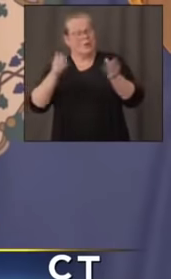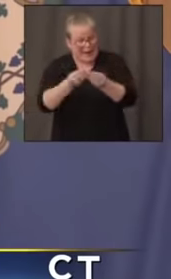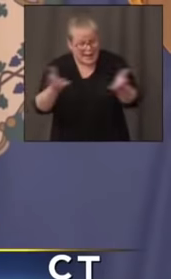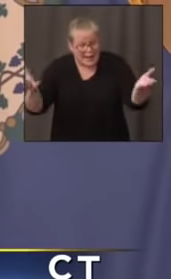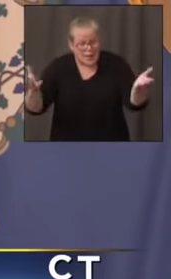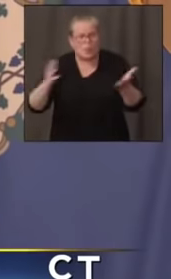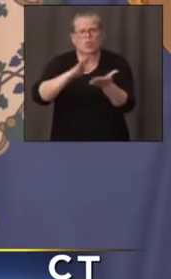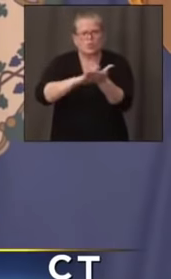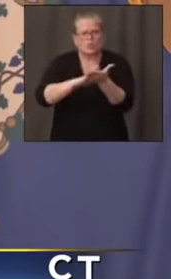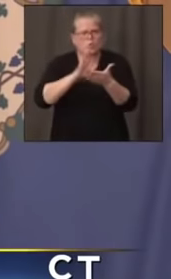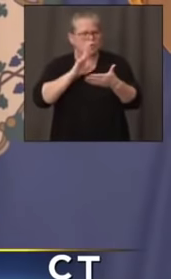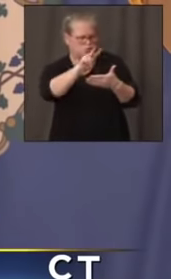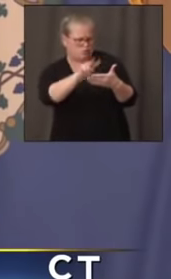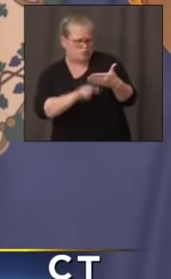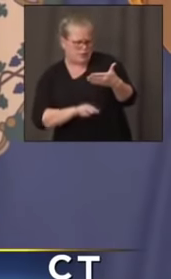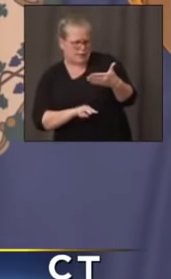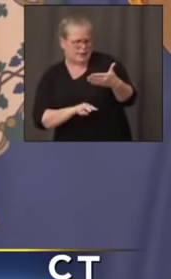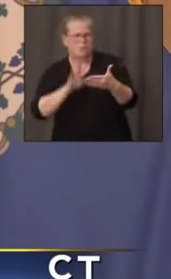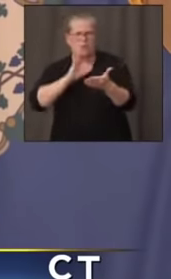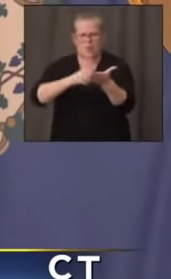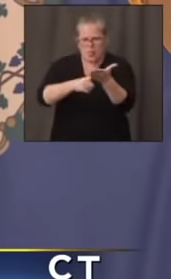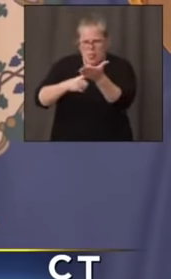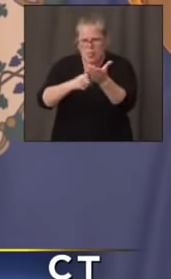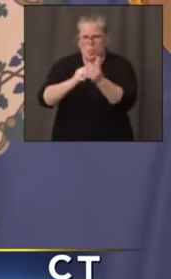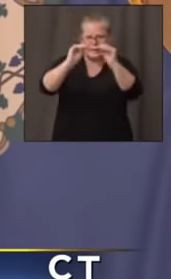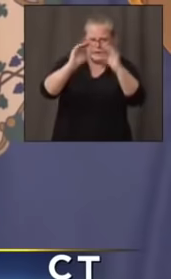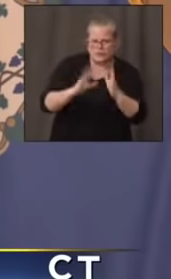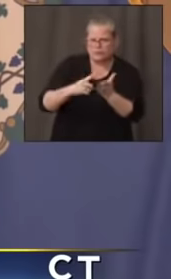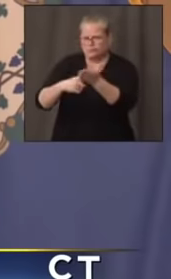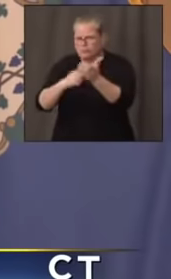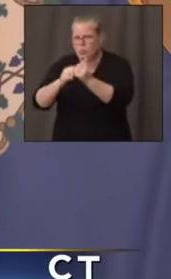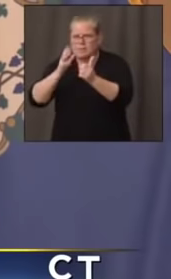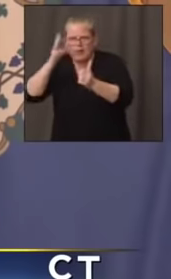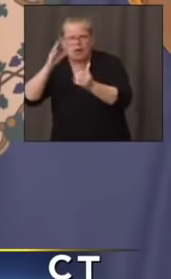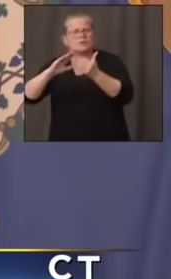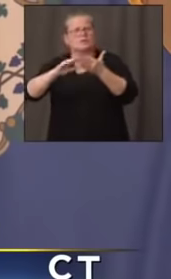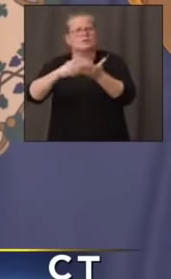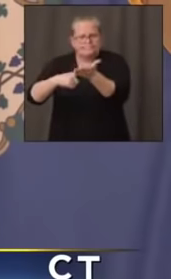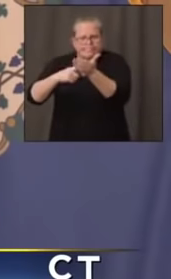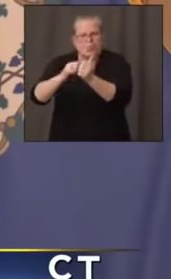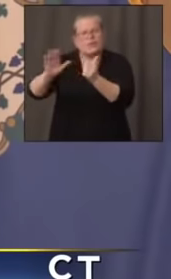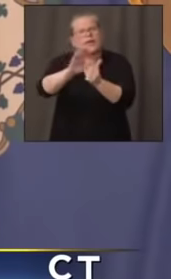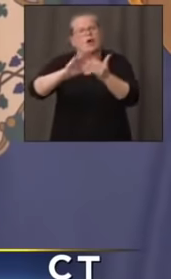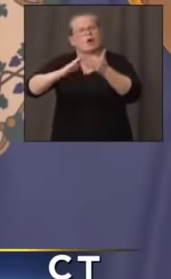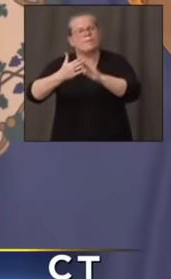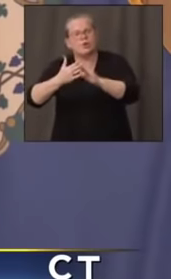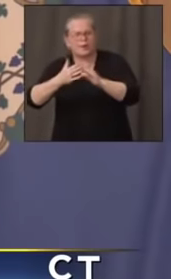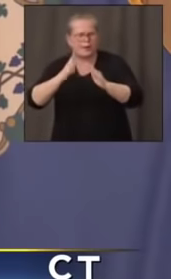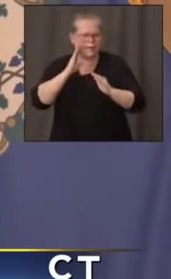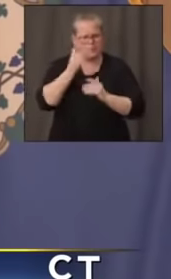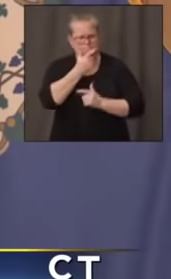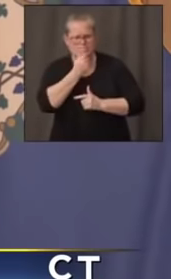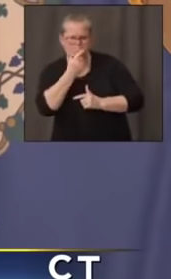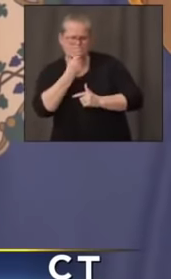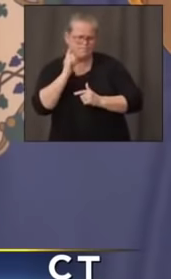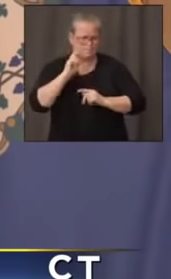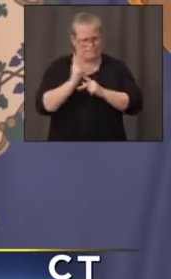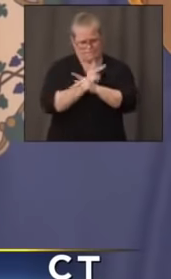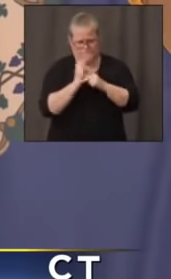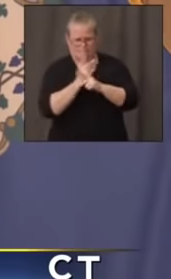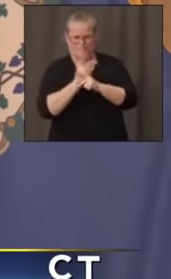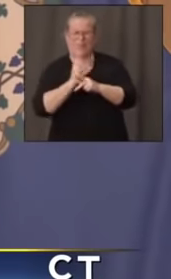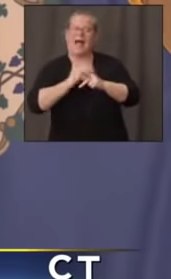weeks and say, this is what works for us, this is where I think we can see improvement, and this is the financing we would need in order to be able to do